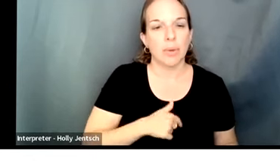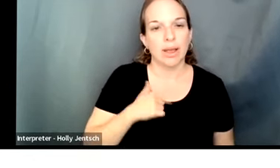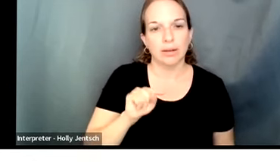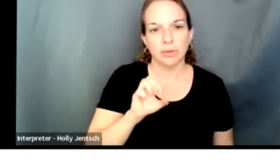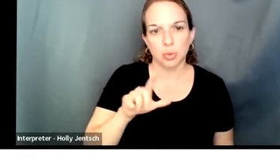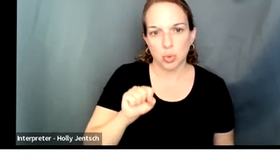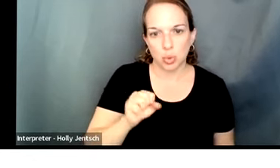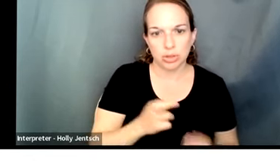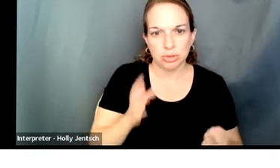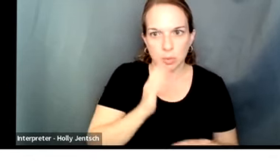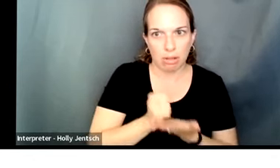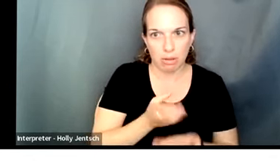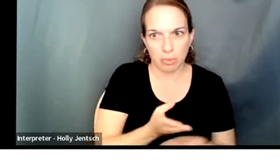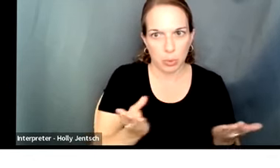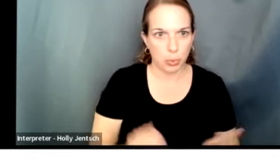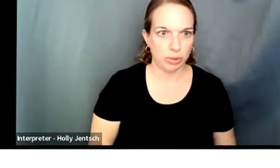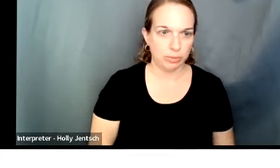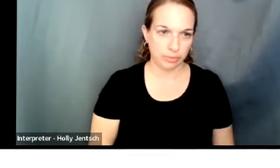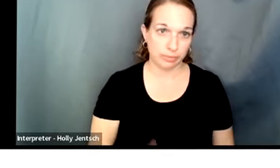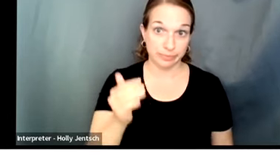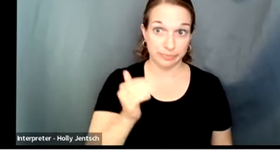do that. Next slide.